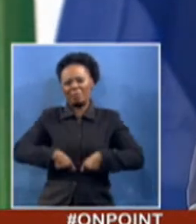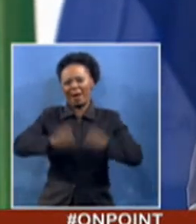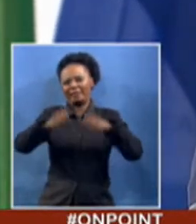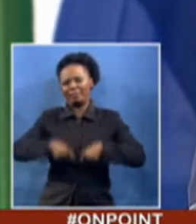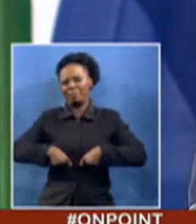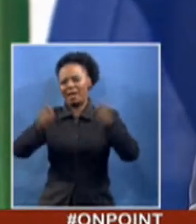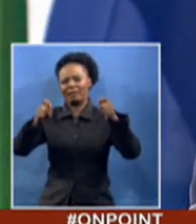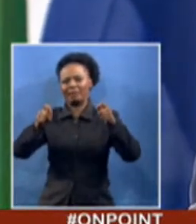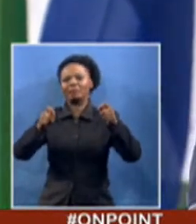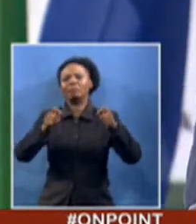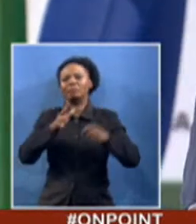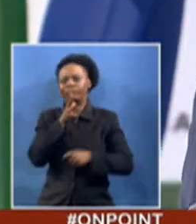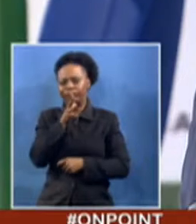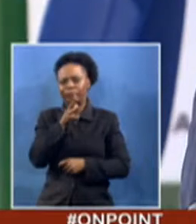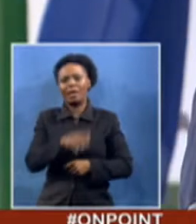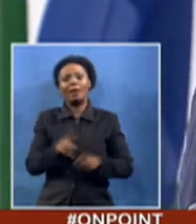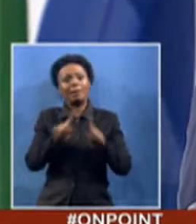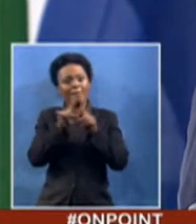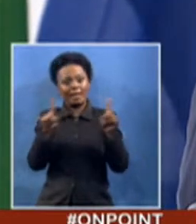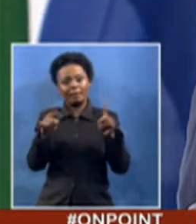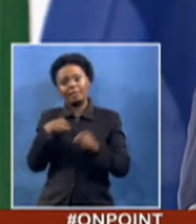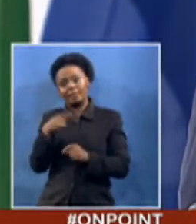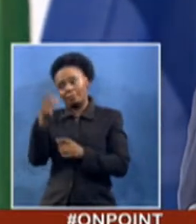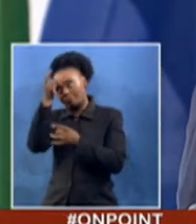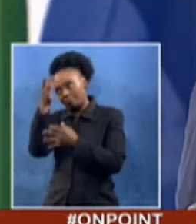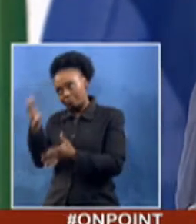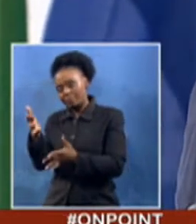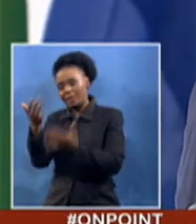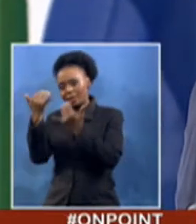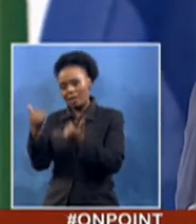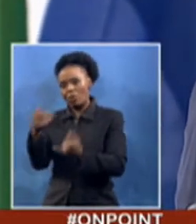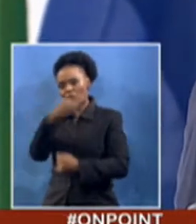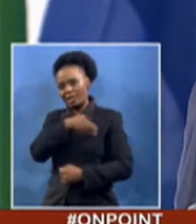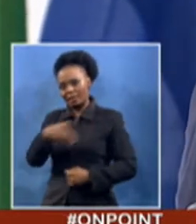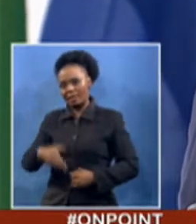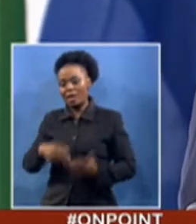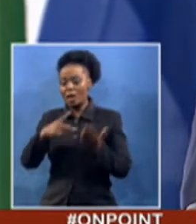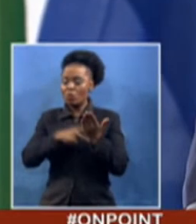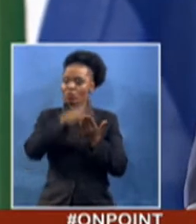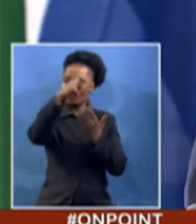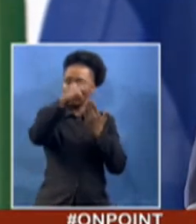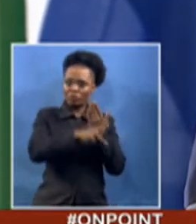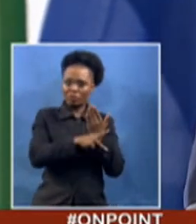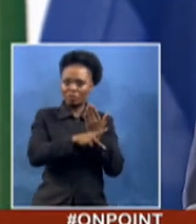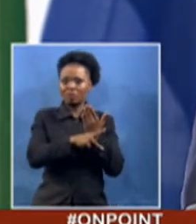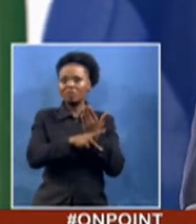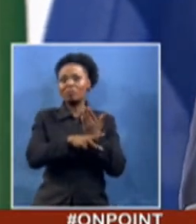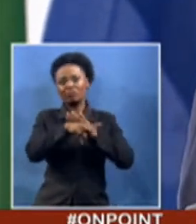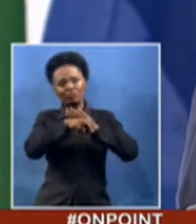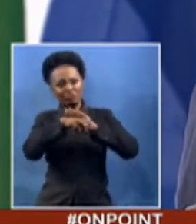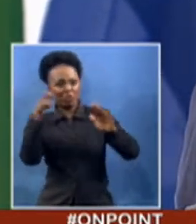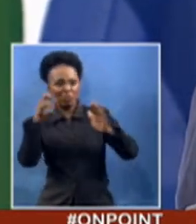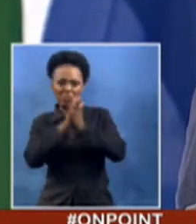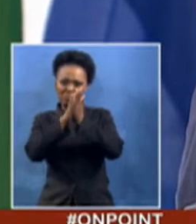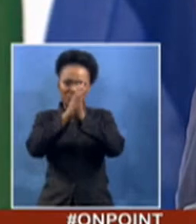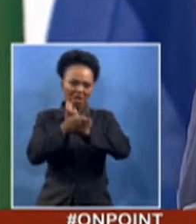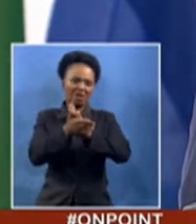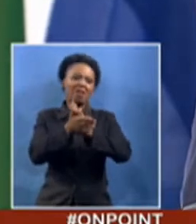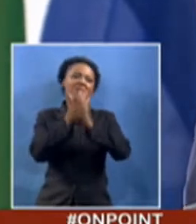you that, President, at the moment, that project is being vandalized.